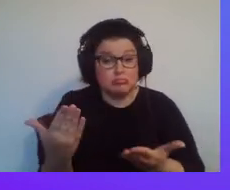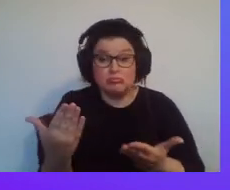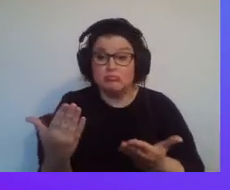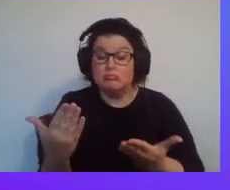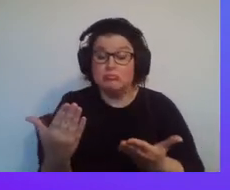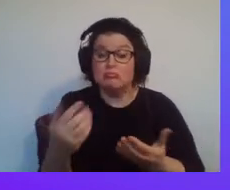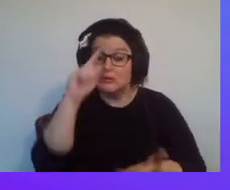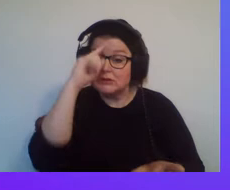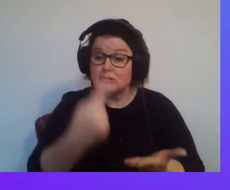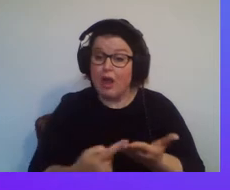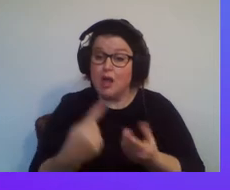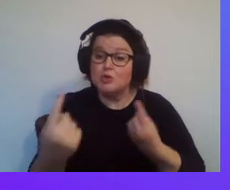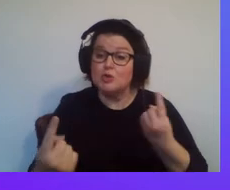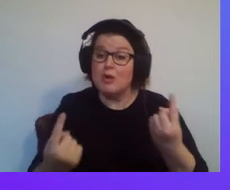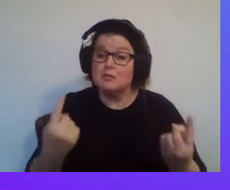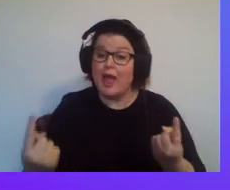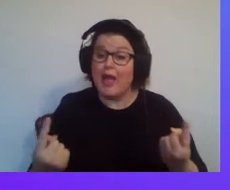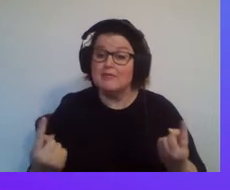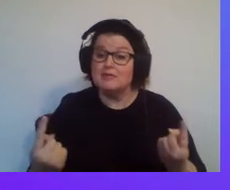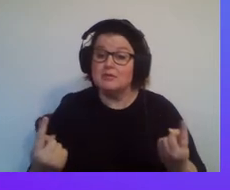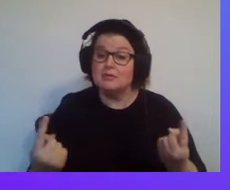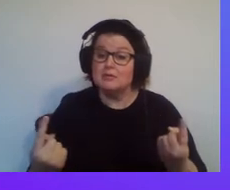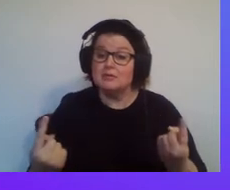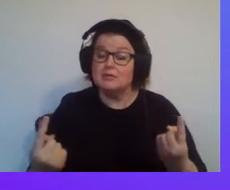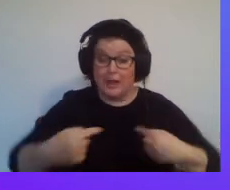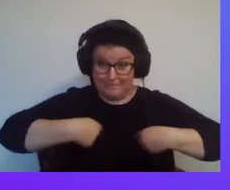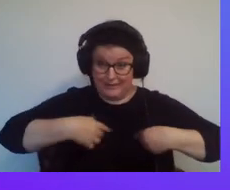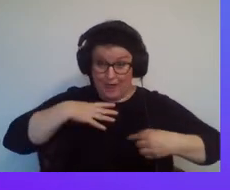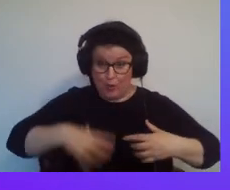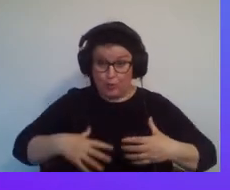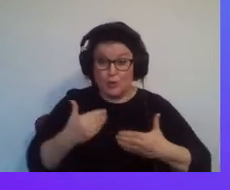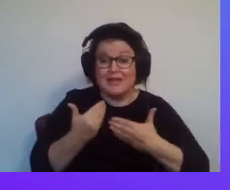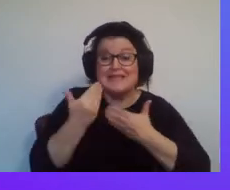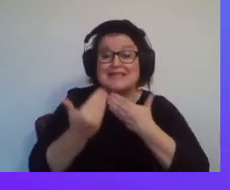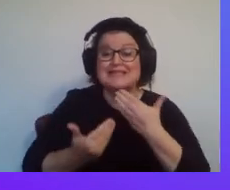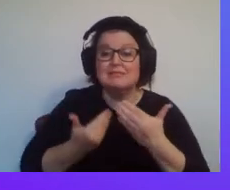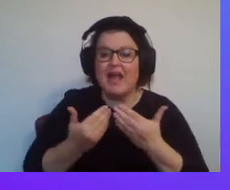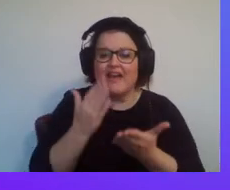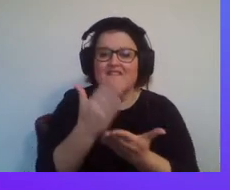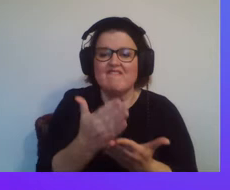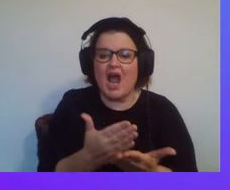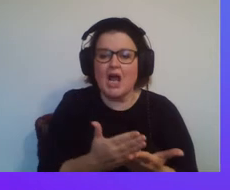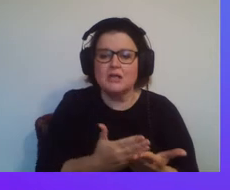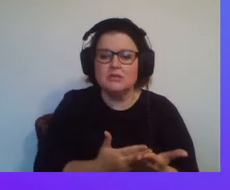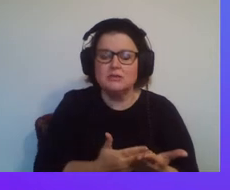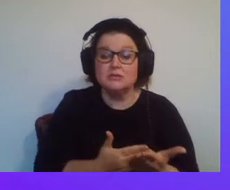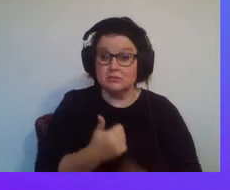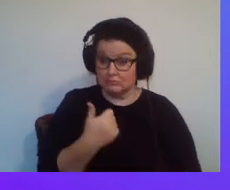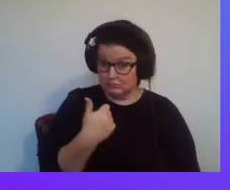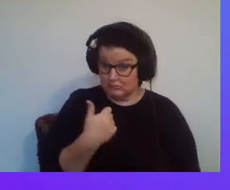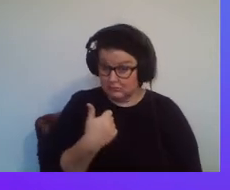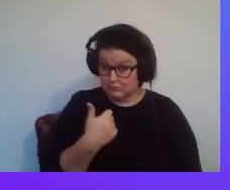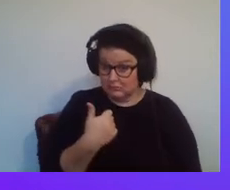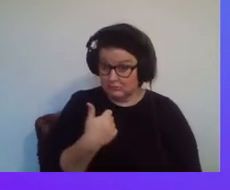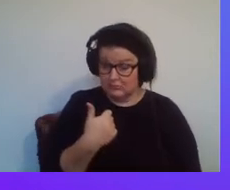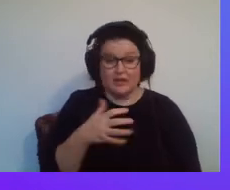facts. So before we begin with the questions, what I would like to do is to invite Professor